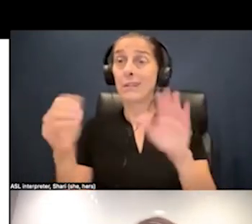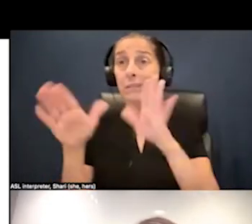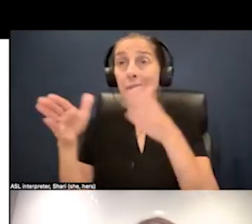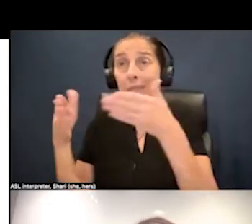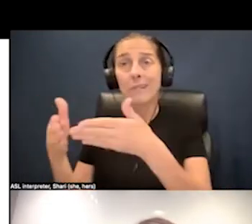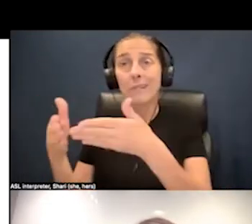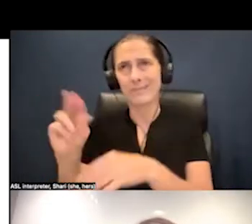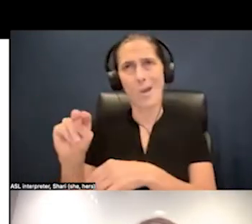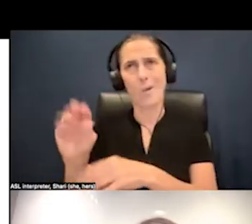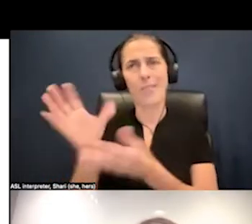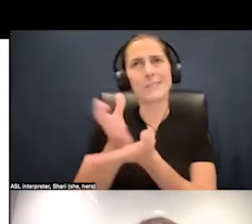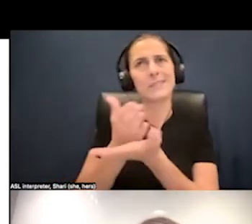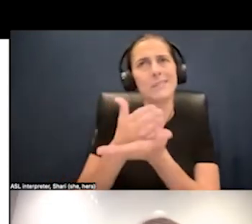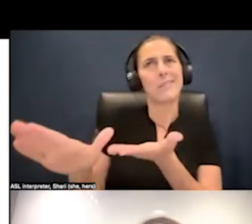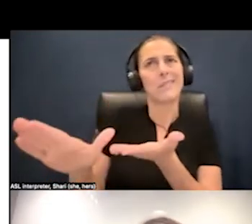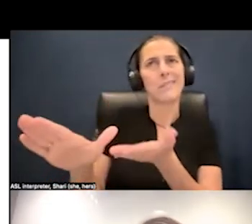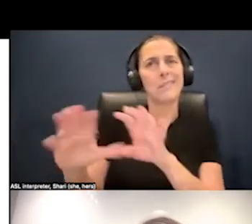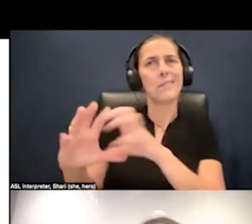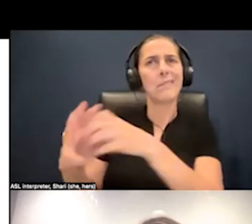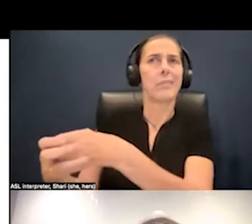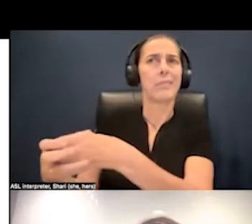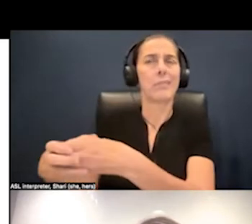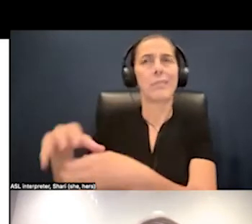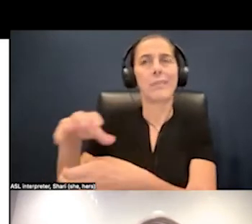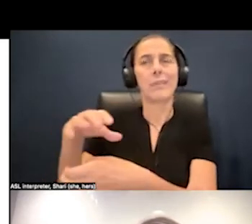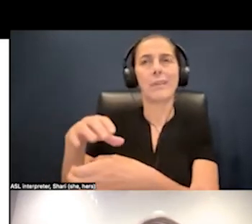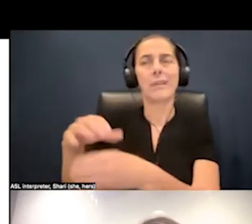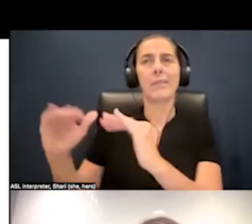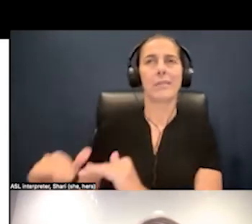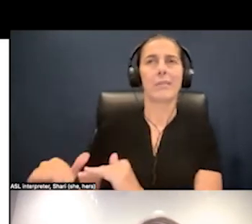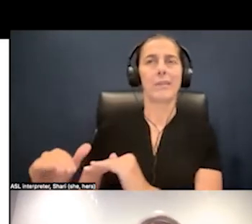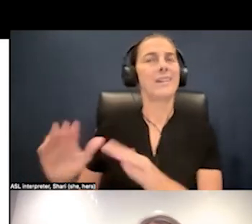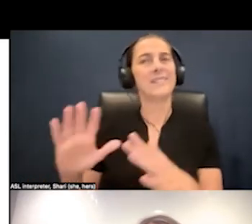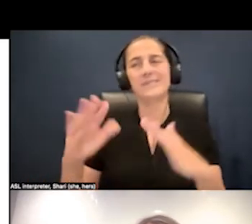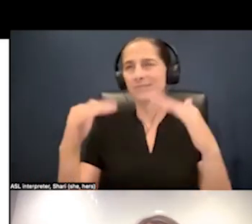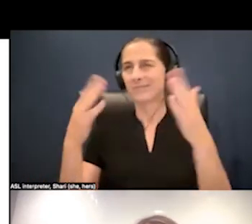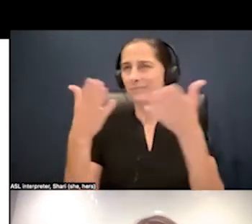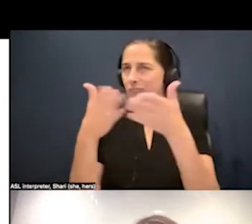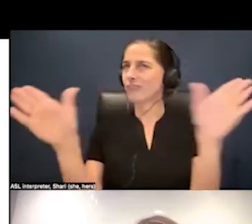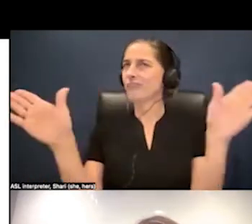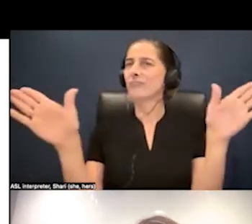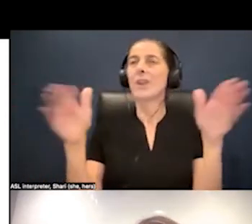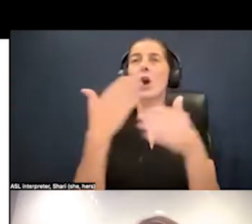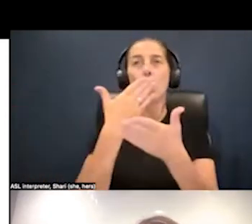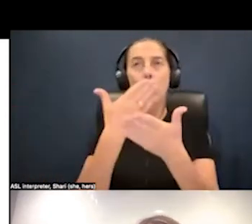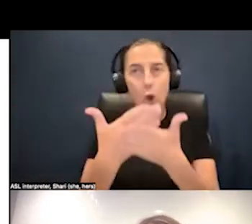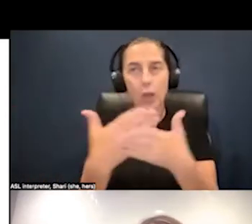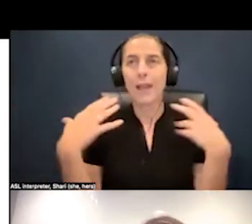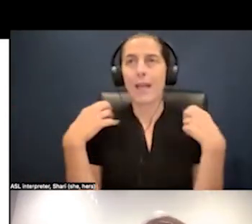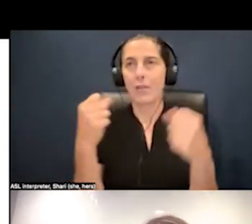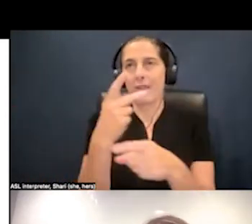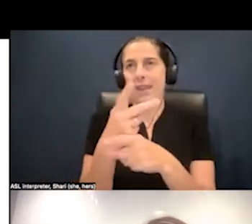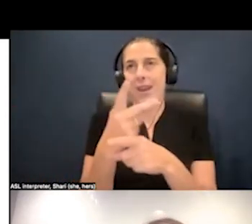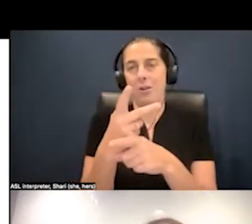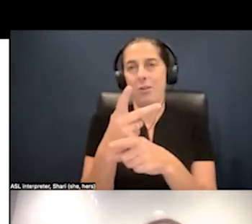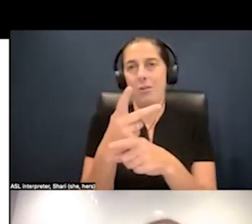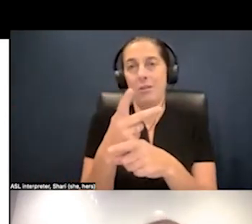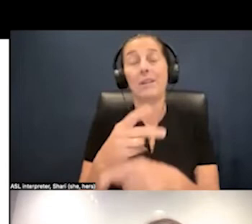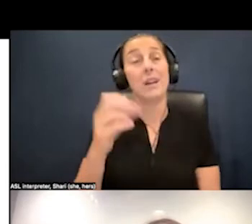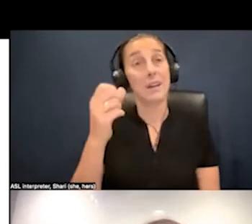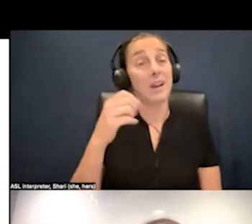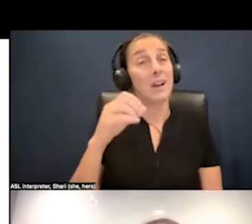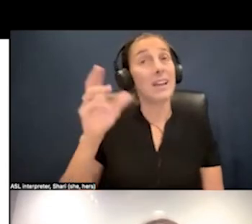othering. This is just good healthcare. There was a time in the past when diabetes